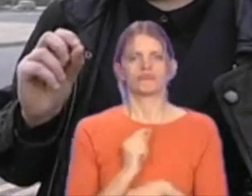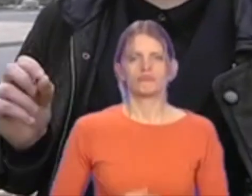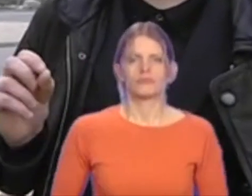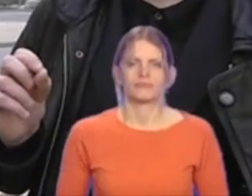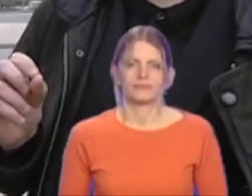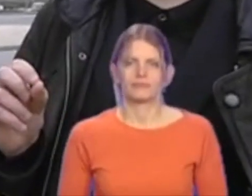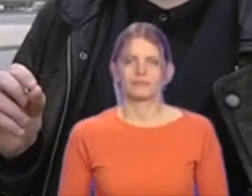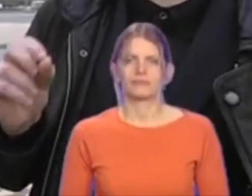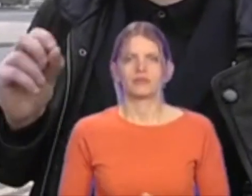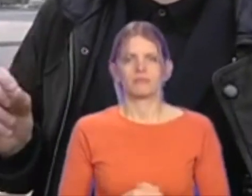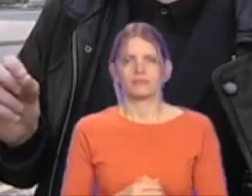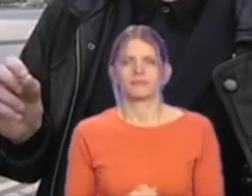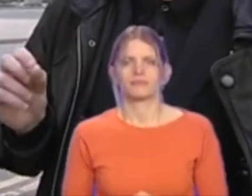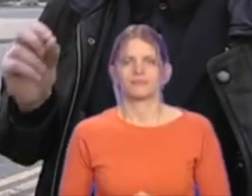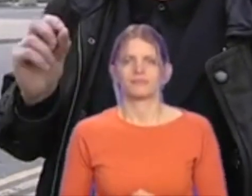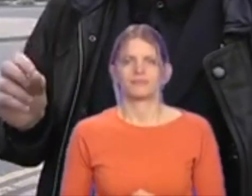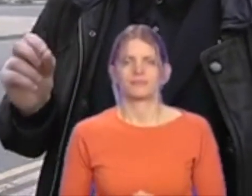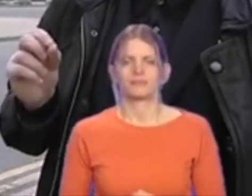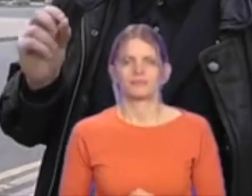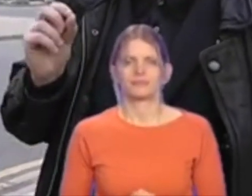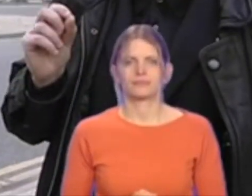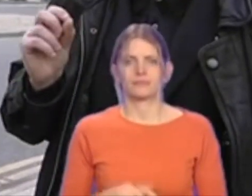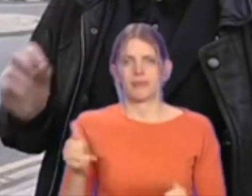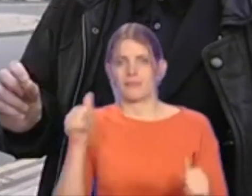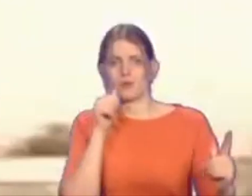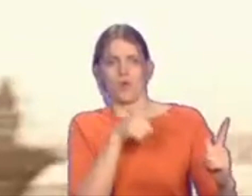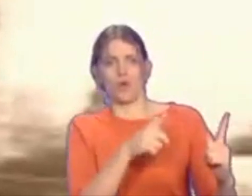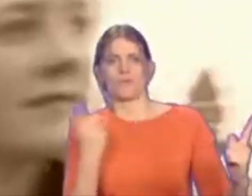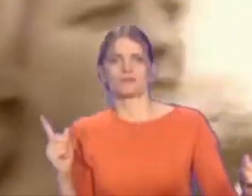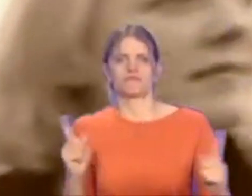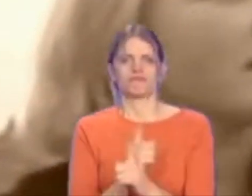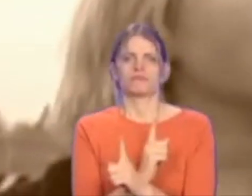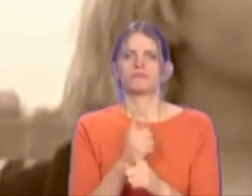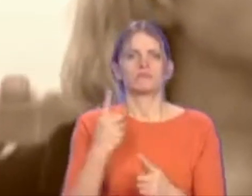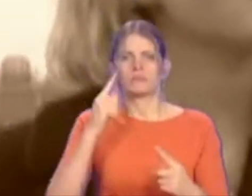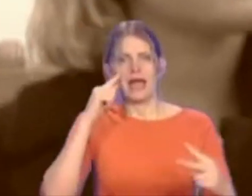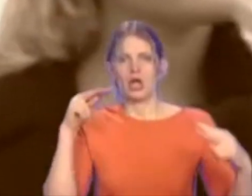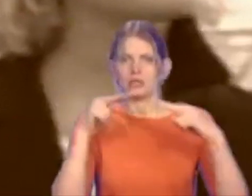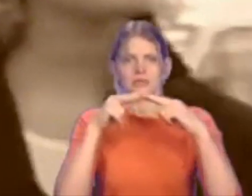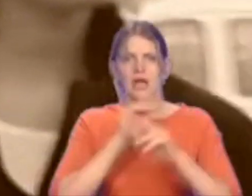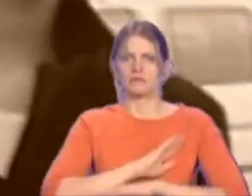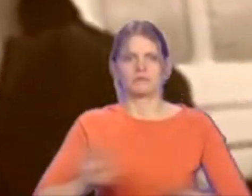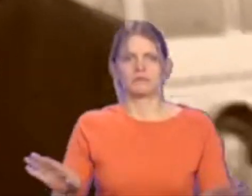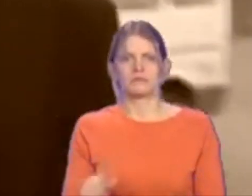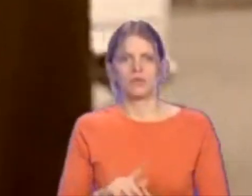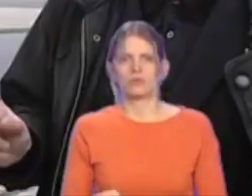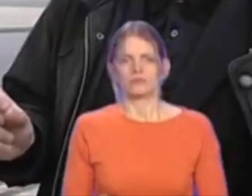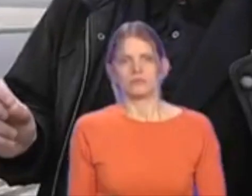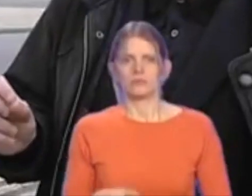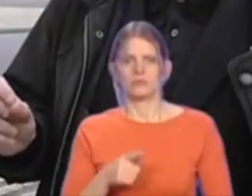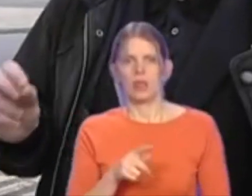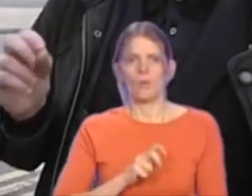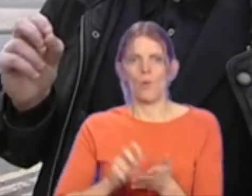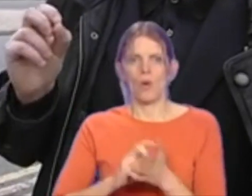him at all. Right. So the key issue here is whatever you do, don't make eye contact with him. Don't flinch when he walks past, just stand there